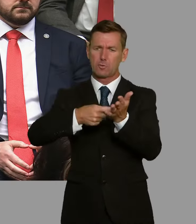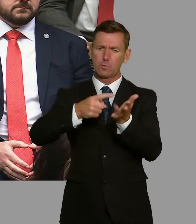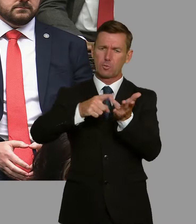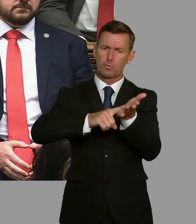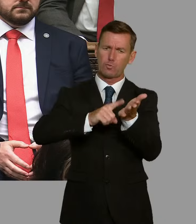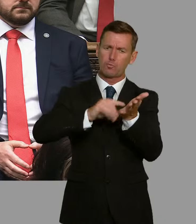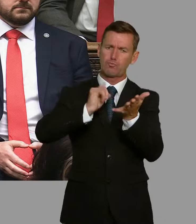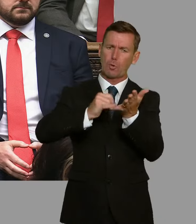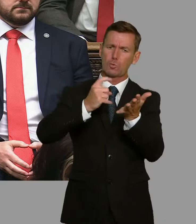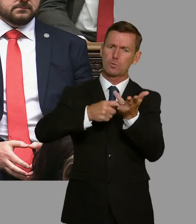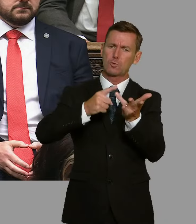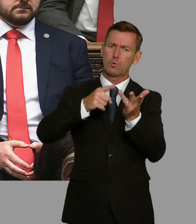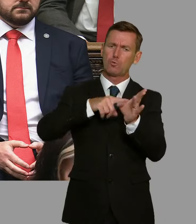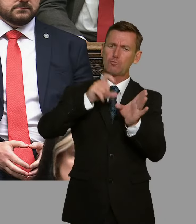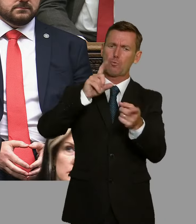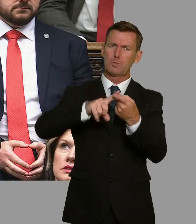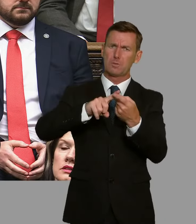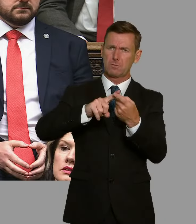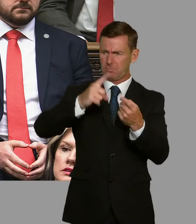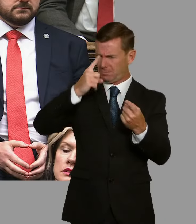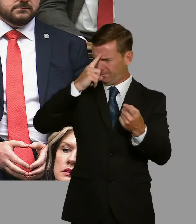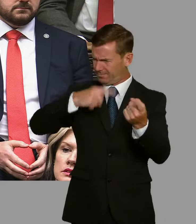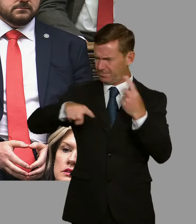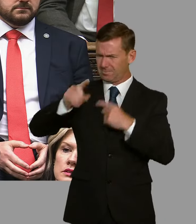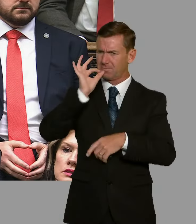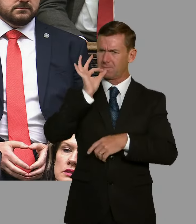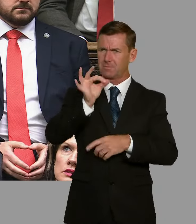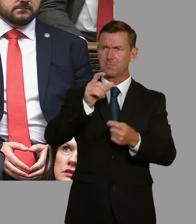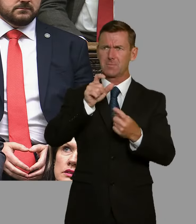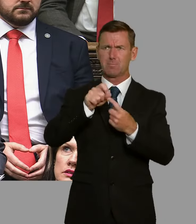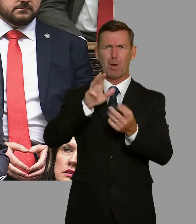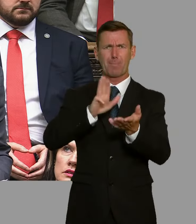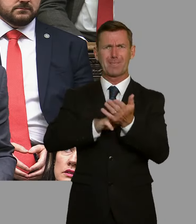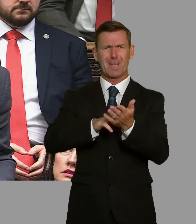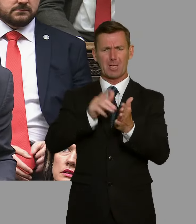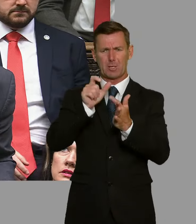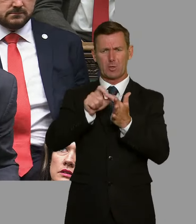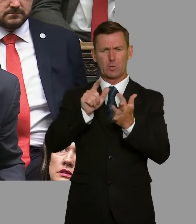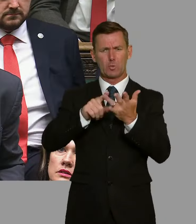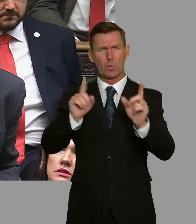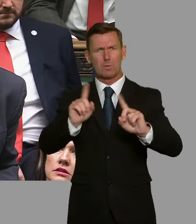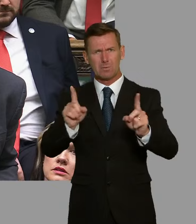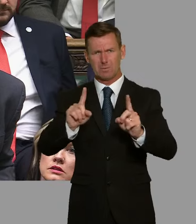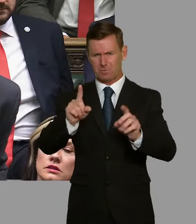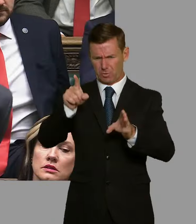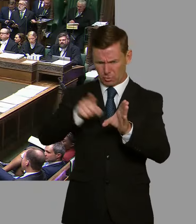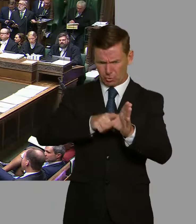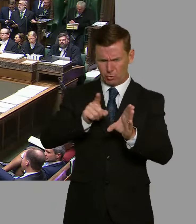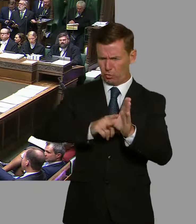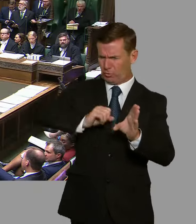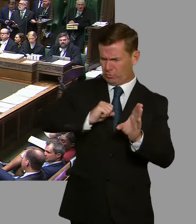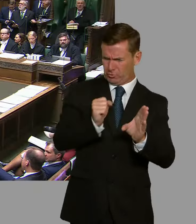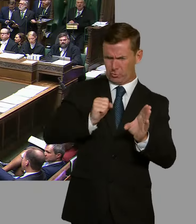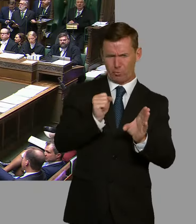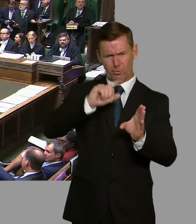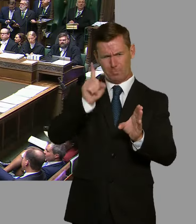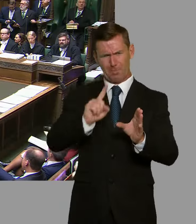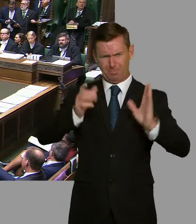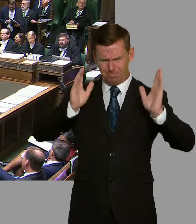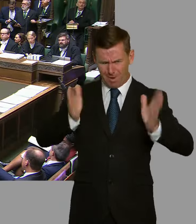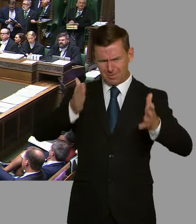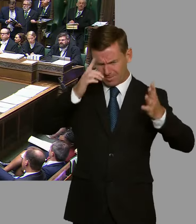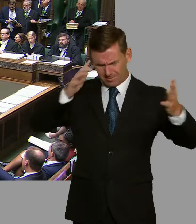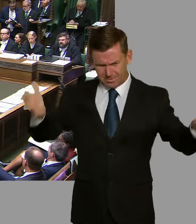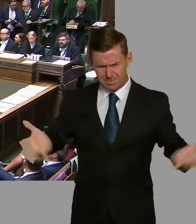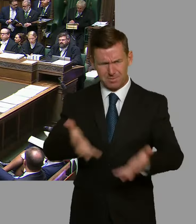more he is doing to make sure young people in Scotland get the opportunities they deserve despite a failing and stagnant SNP Scottish Government? Well,